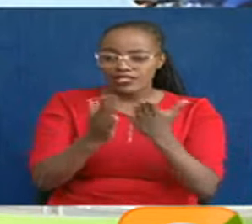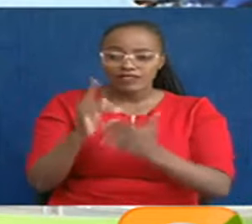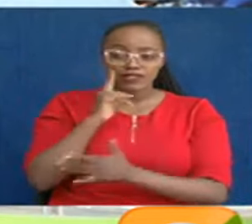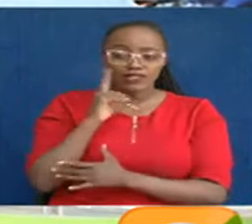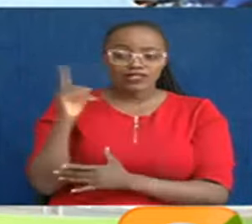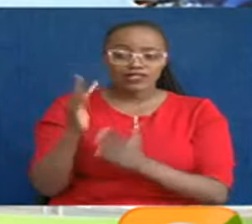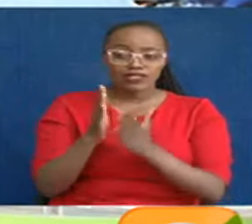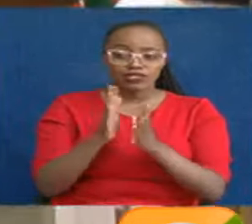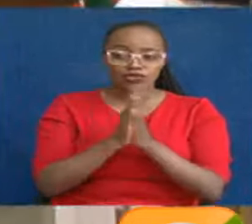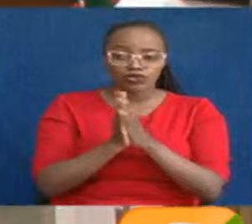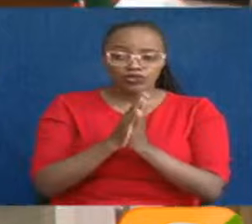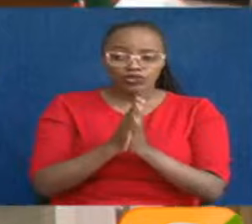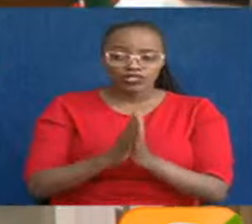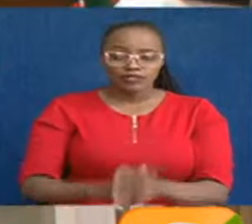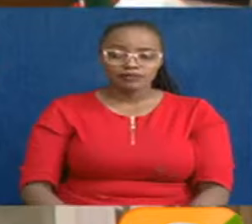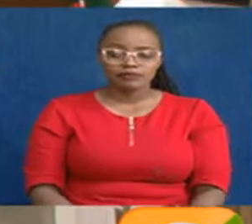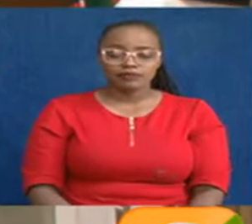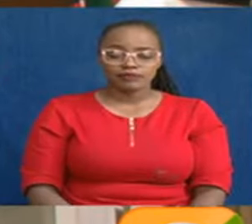reports.